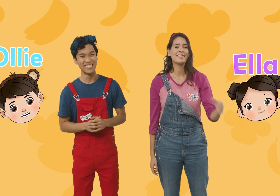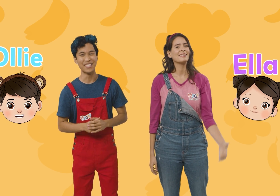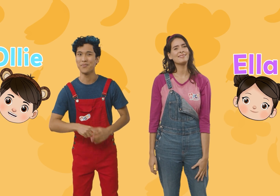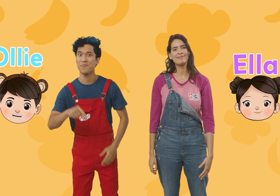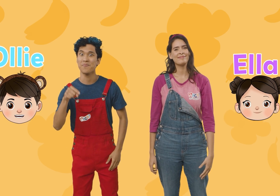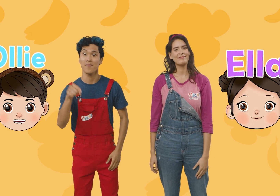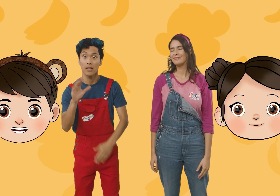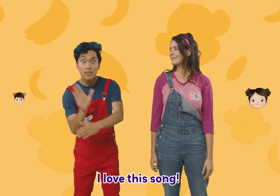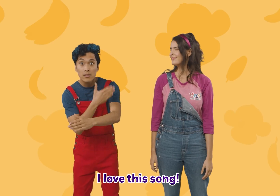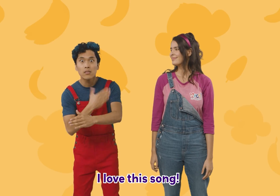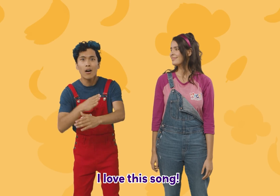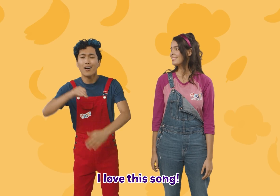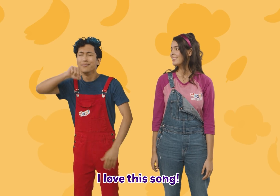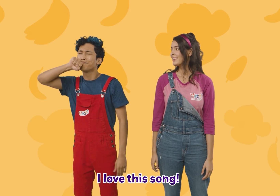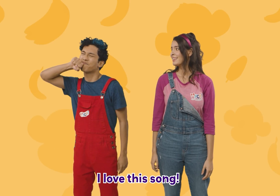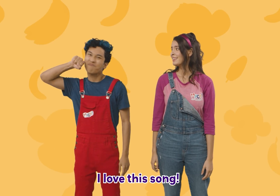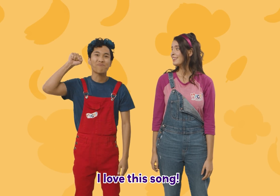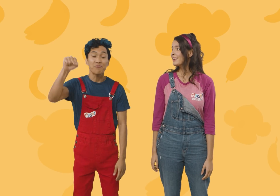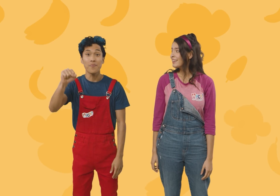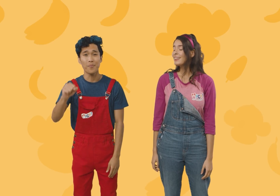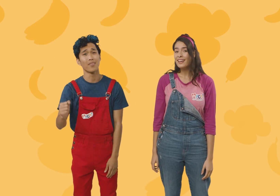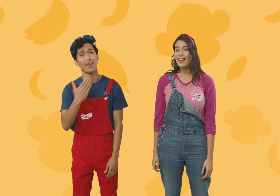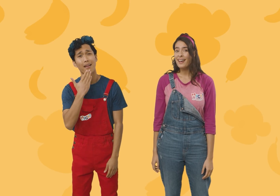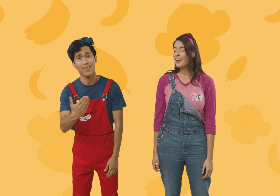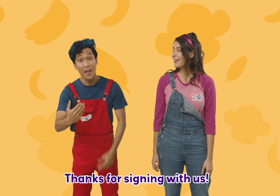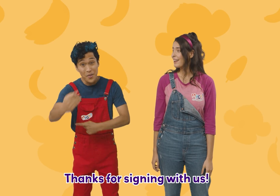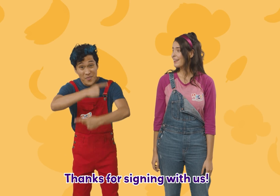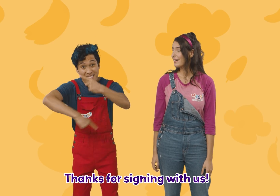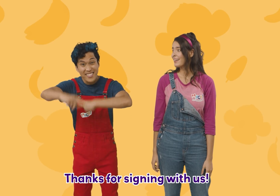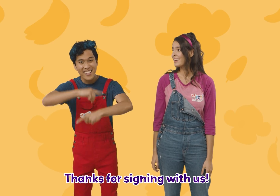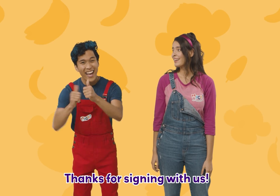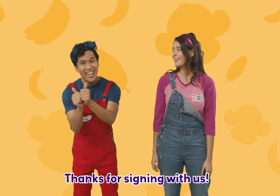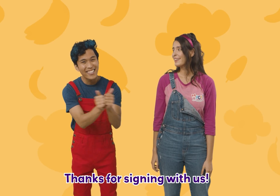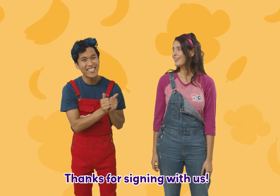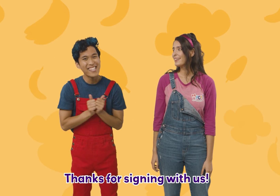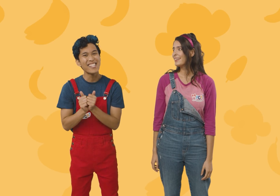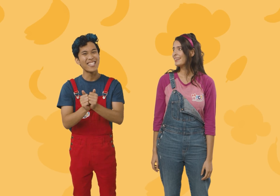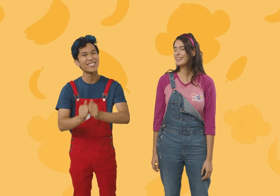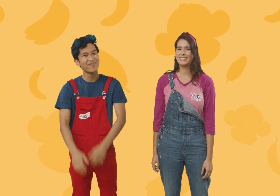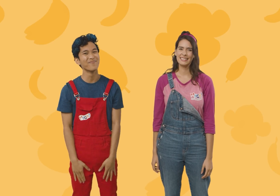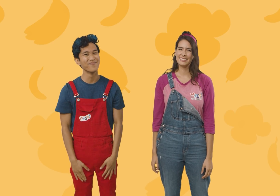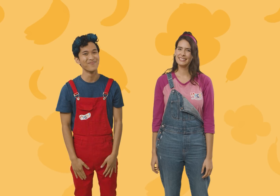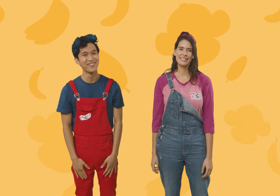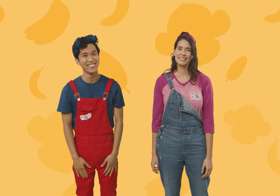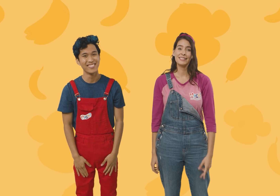Ella. I love this song. Thanks for signing with us.